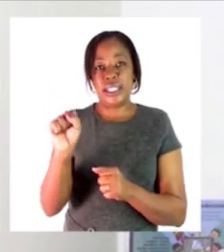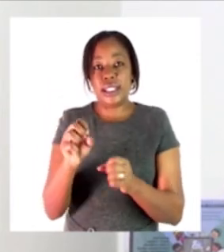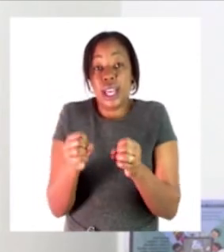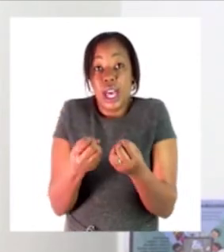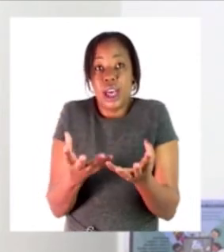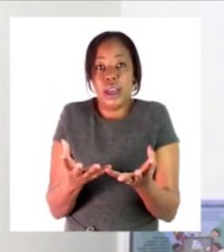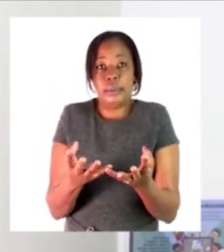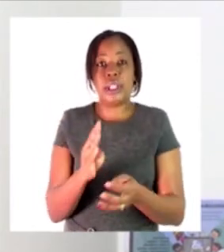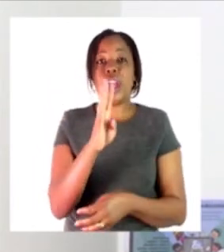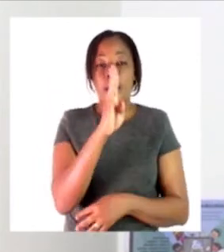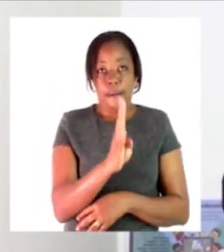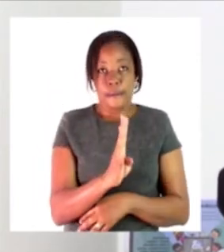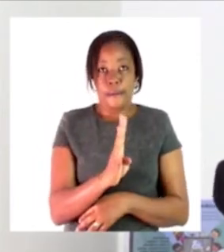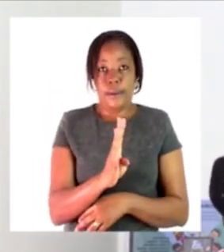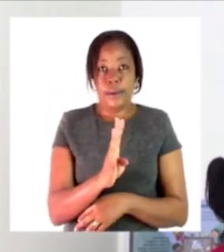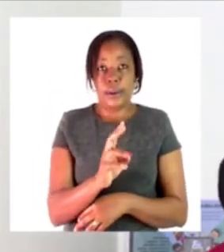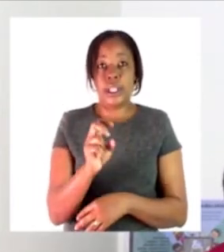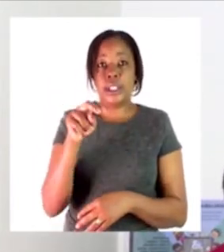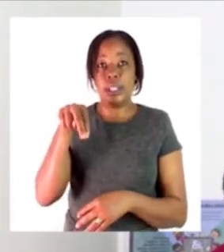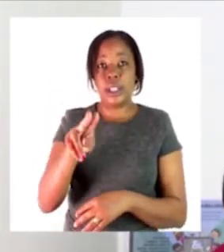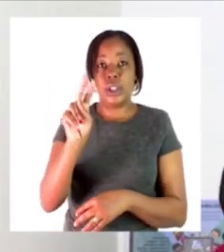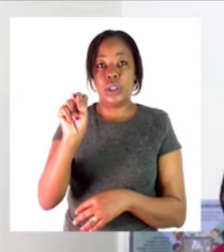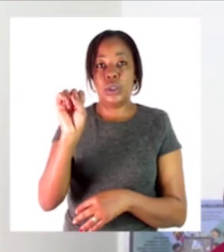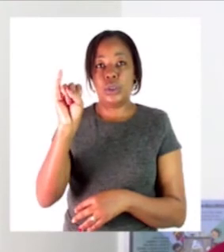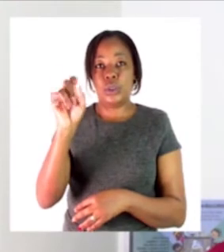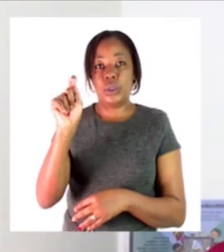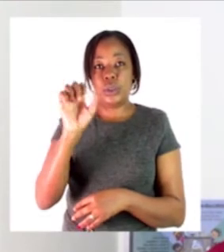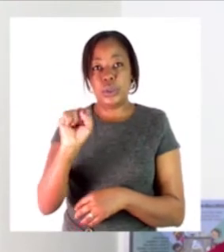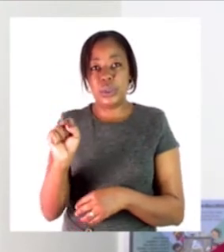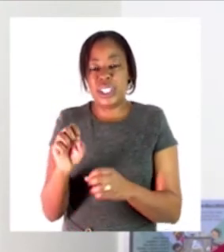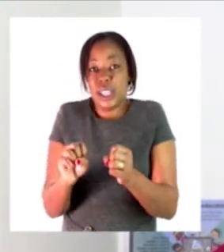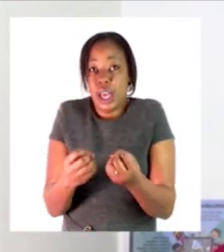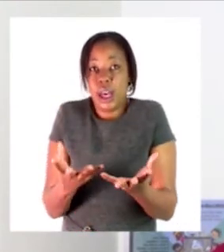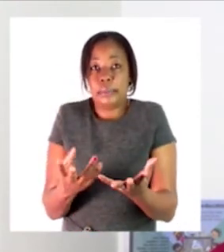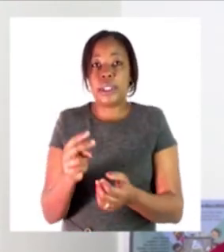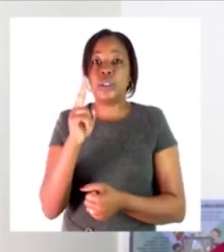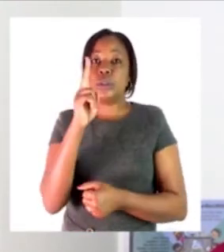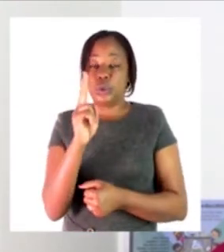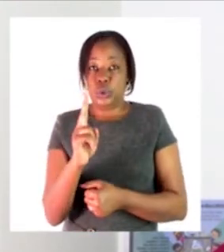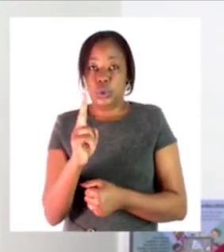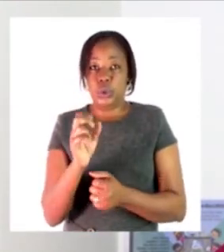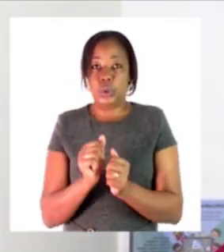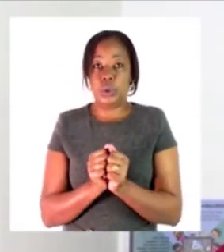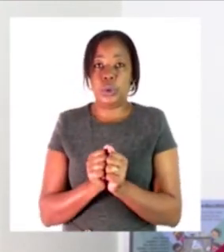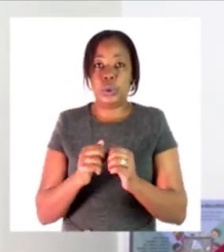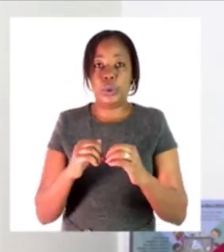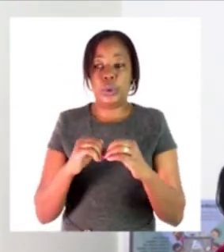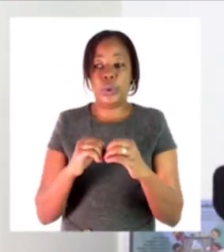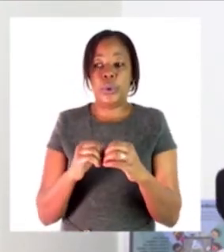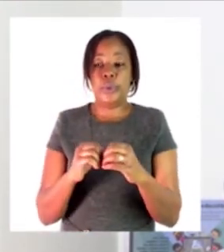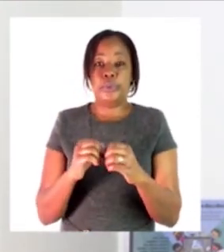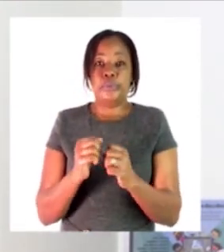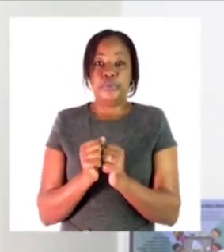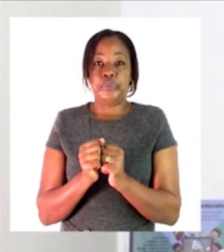tens, remember, these are the units. So the tens that I have here, I have 4 tens, meaning 10, 20, 30,